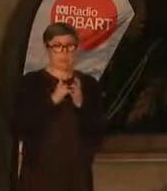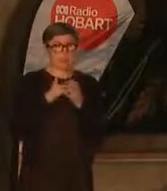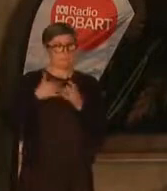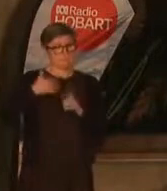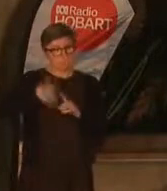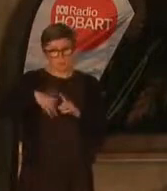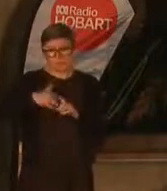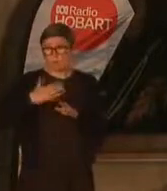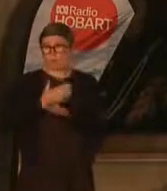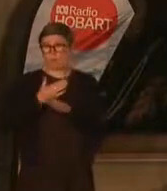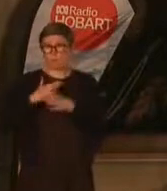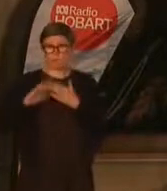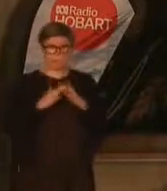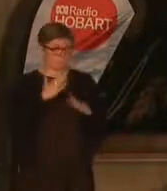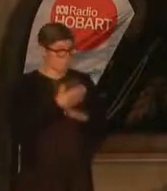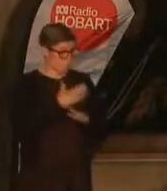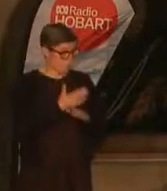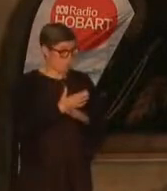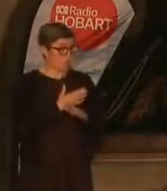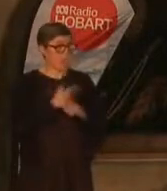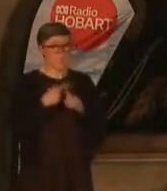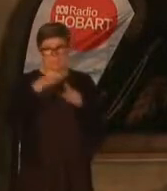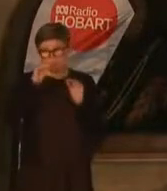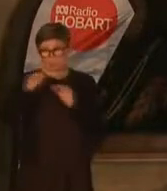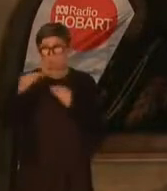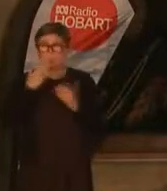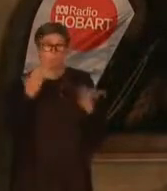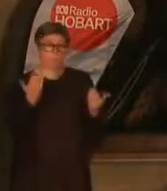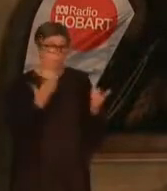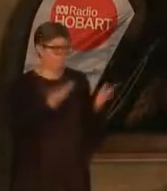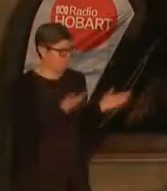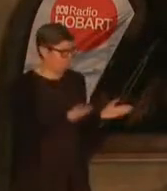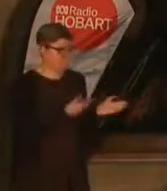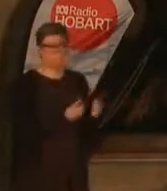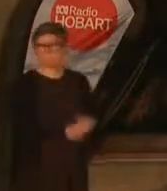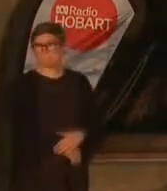and public education. Please make her welcome.